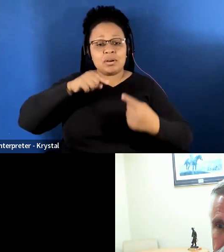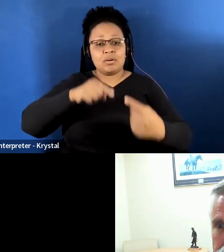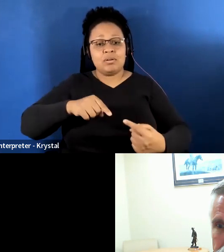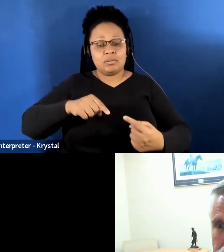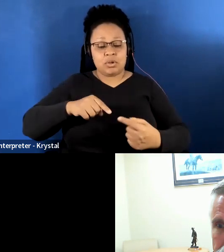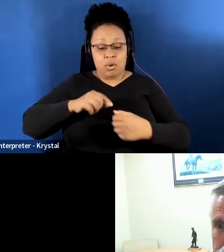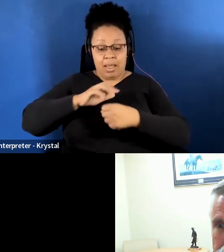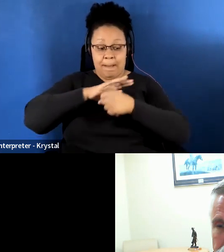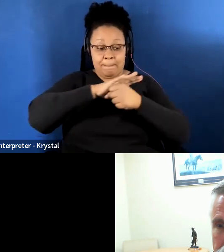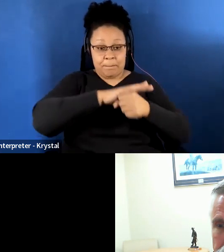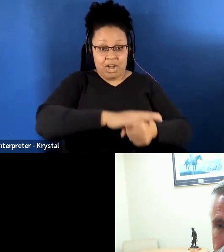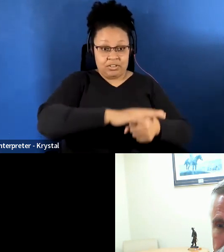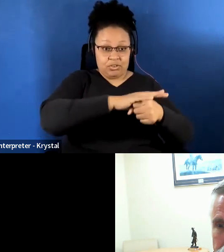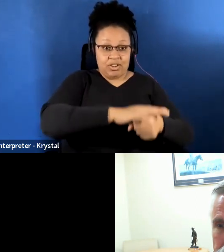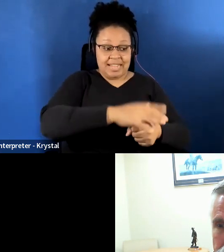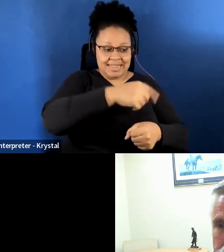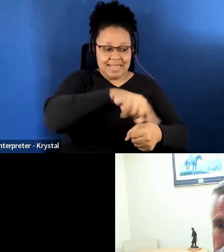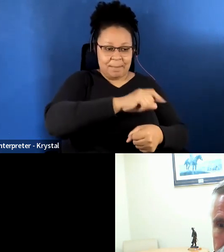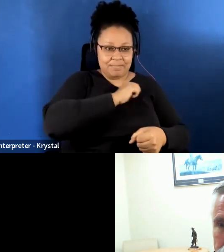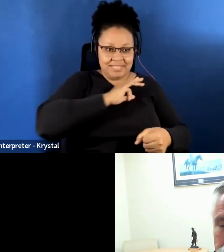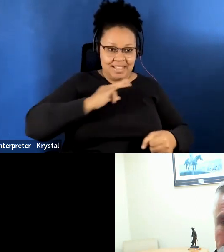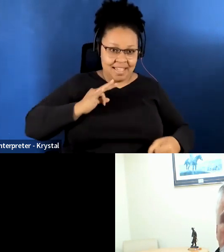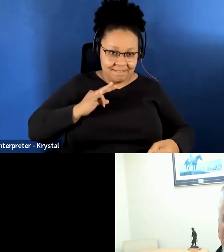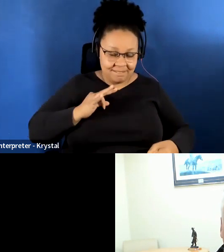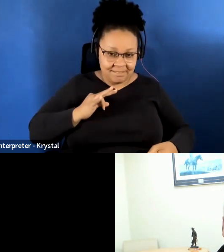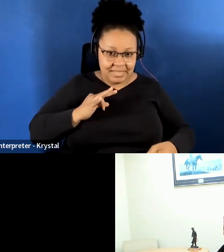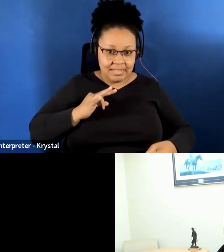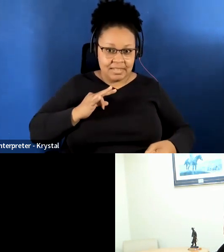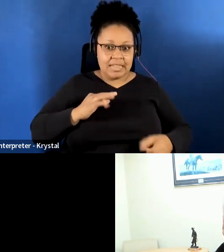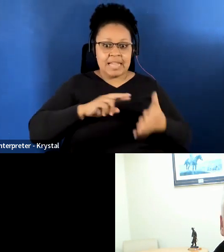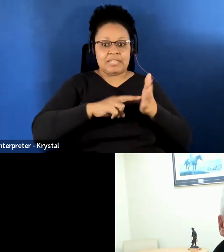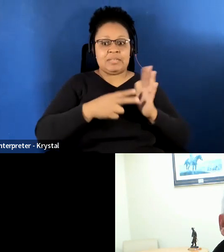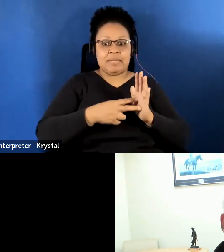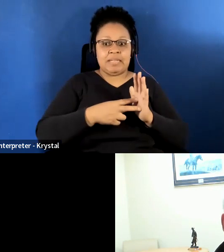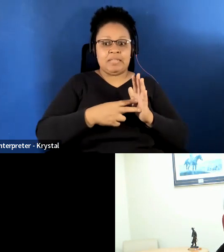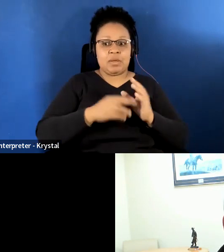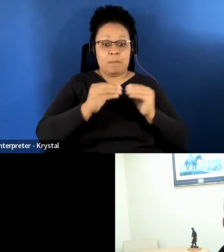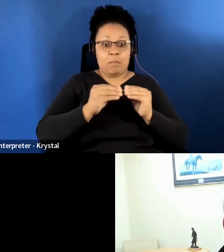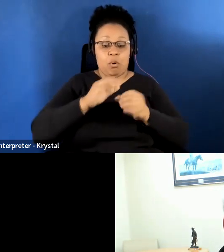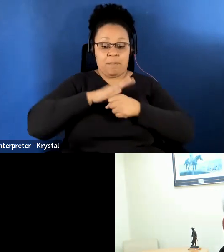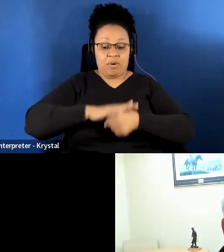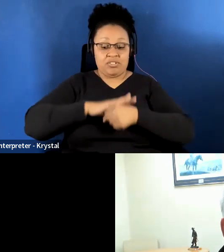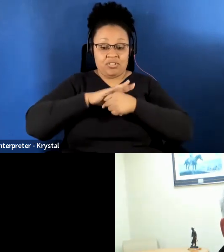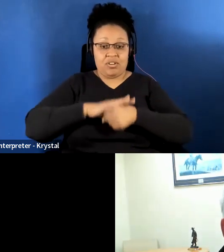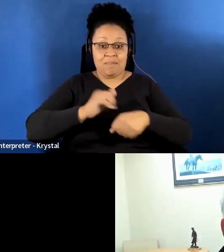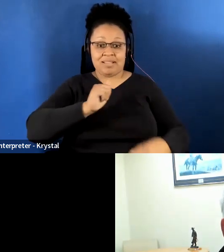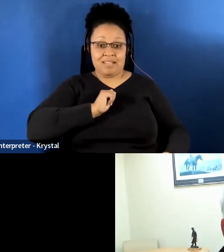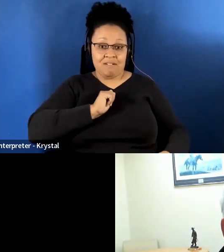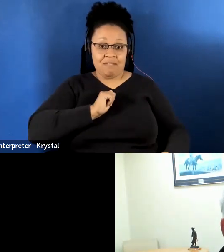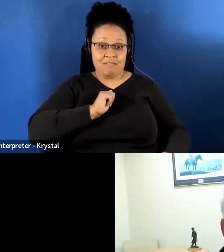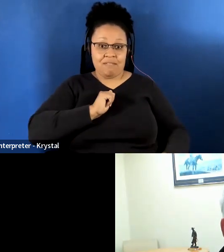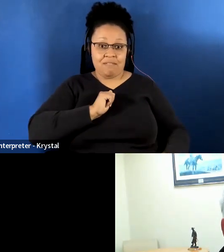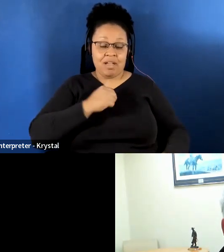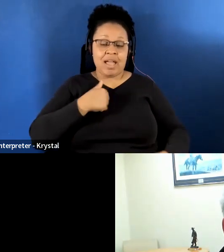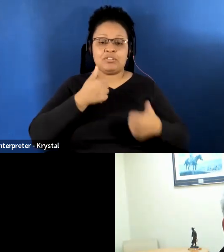I'm putting on existing staff, which then sometimes translates to putting more pressure on myself, even though I try